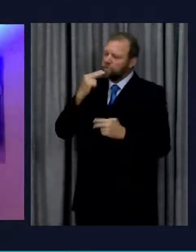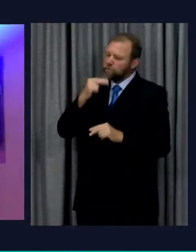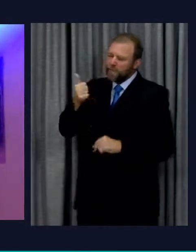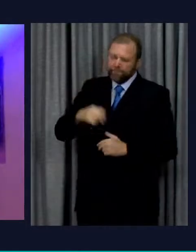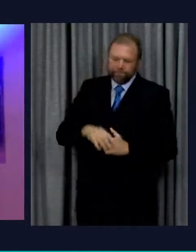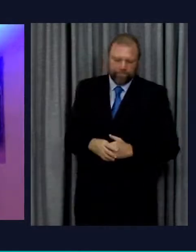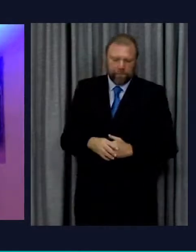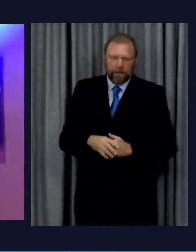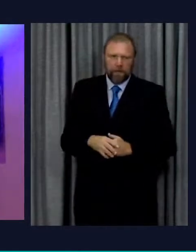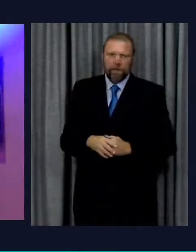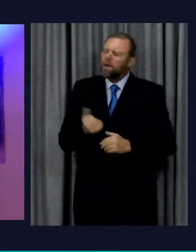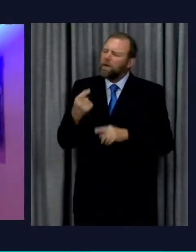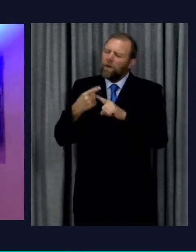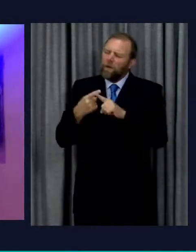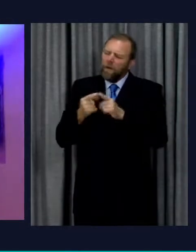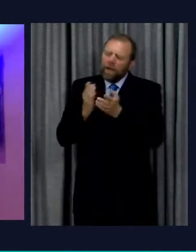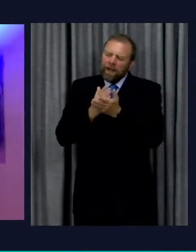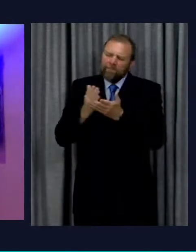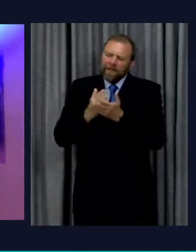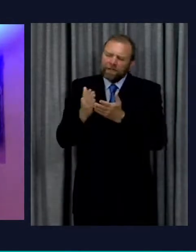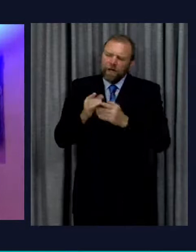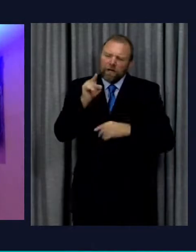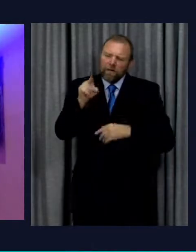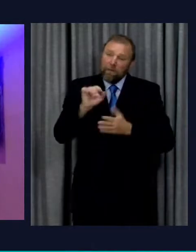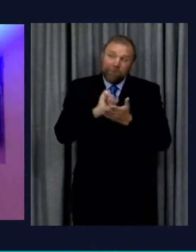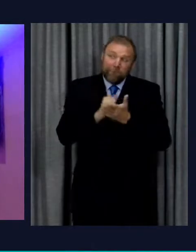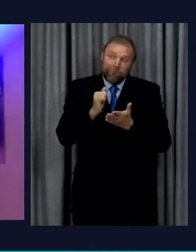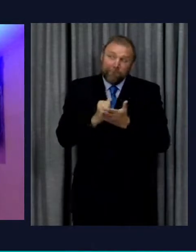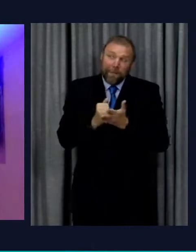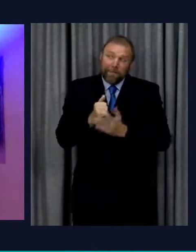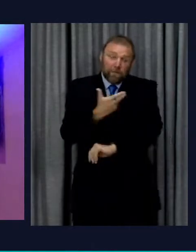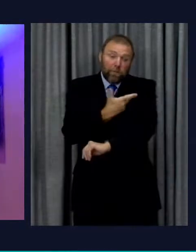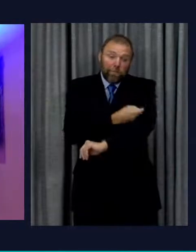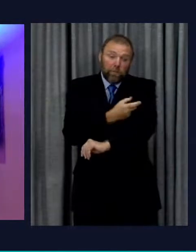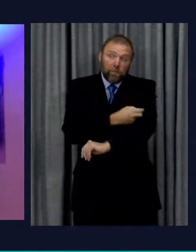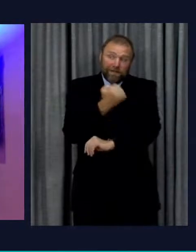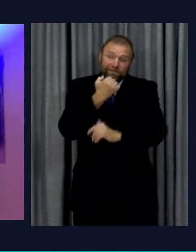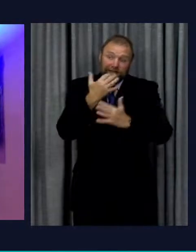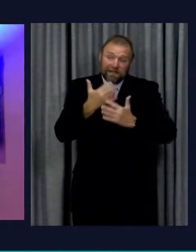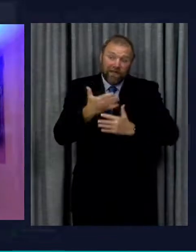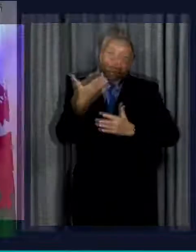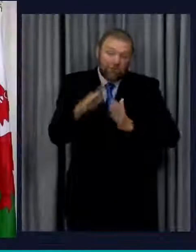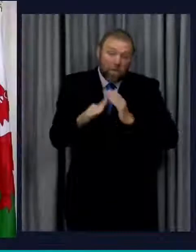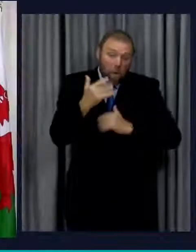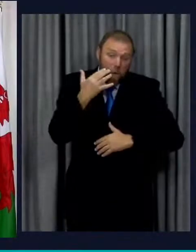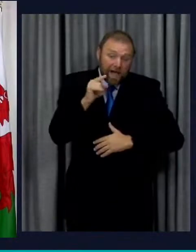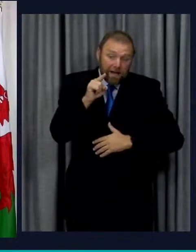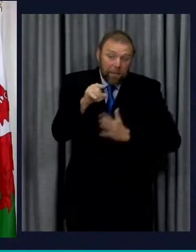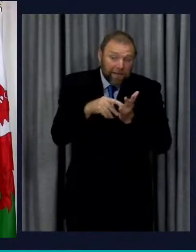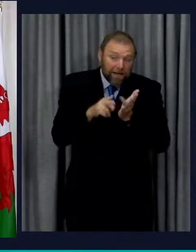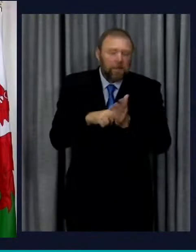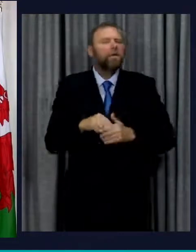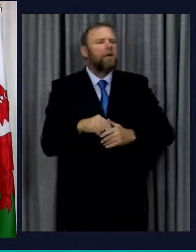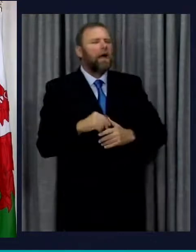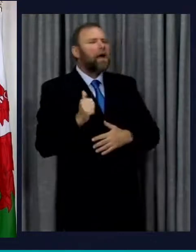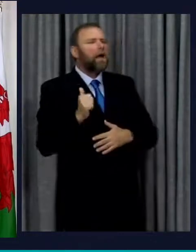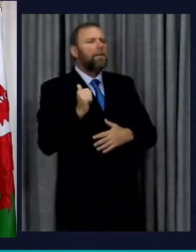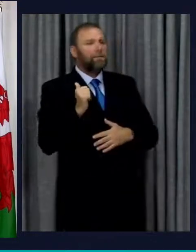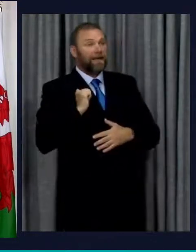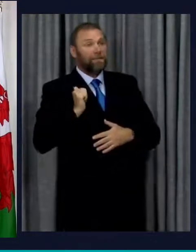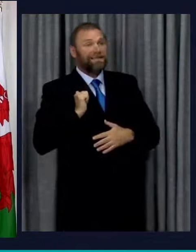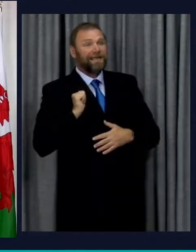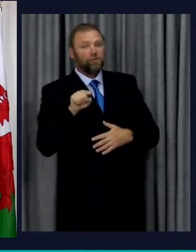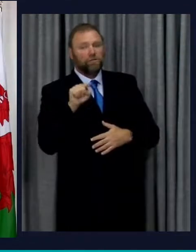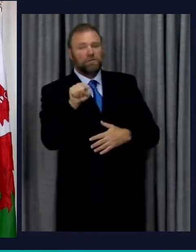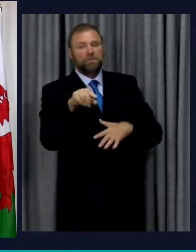quick clarification. When from next week will you be publishing the booster stats? Is that from Monday? That's my expectation, that from Monday, that's when